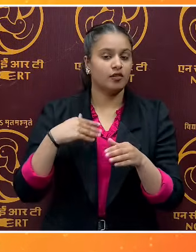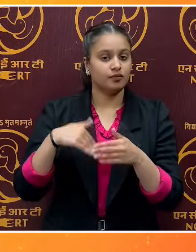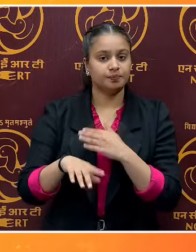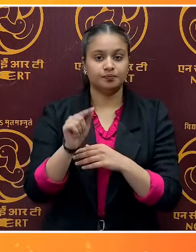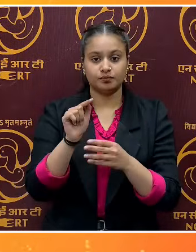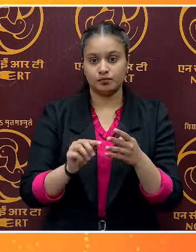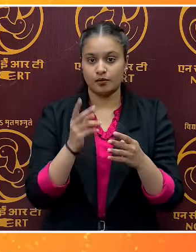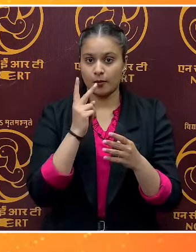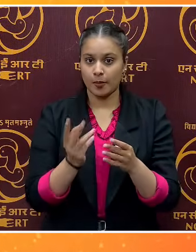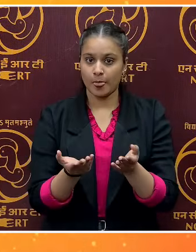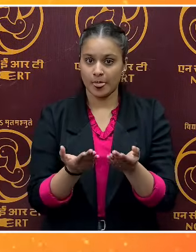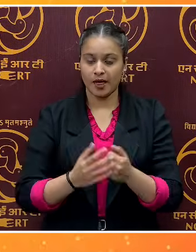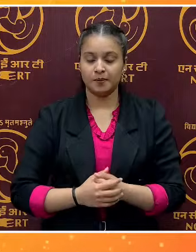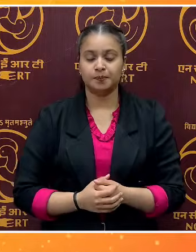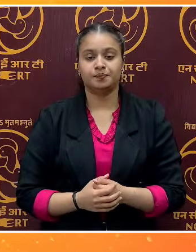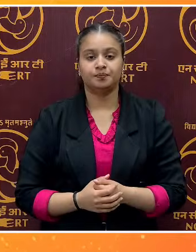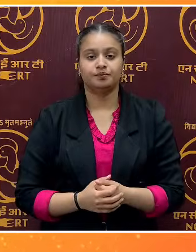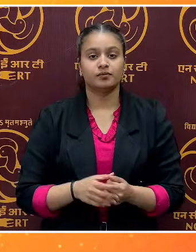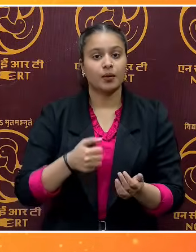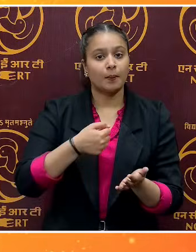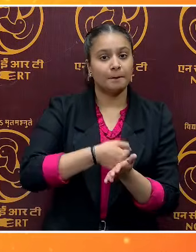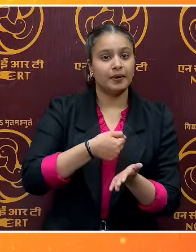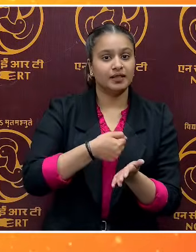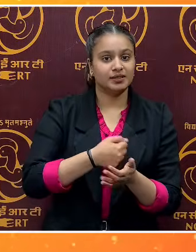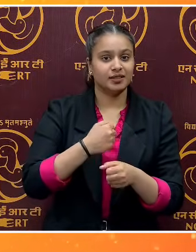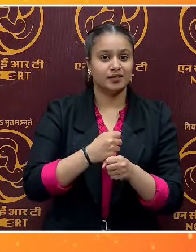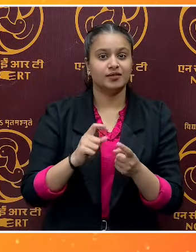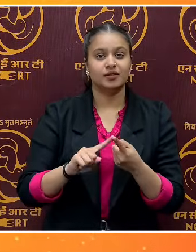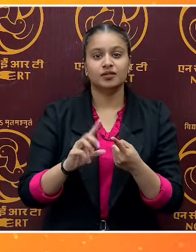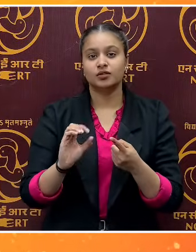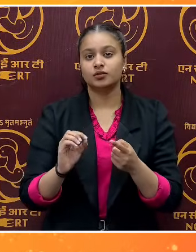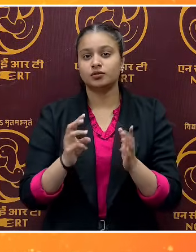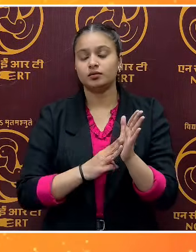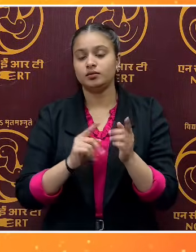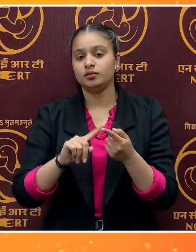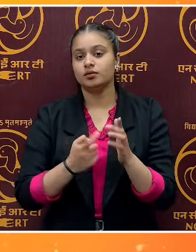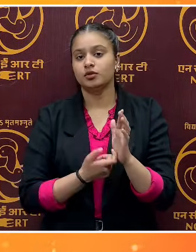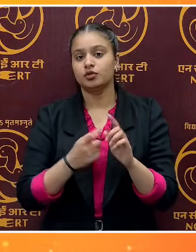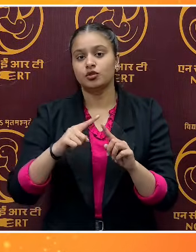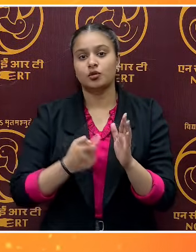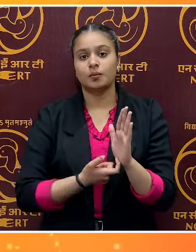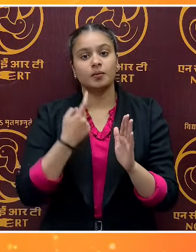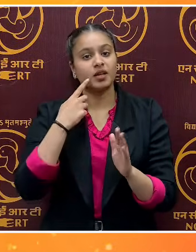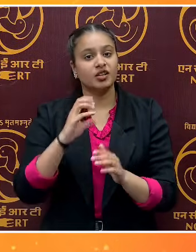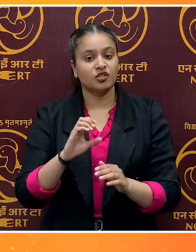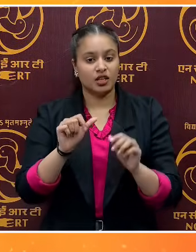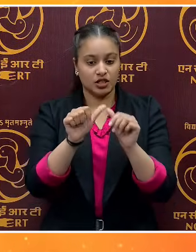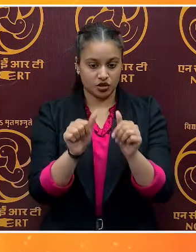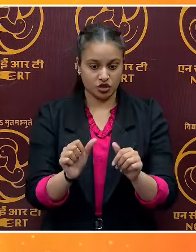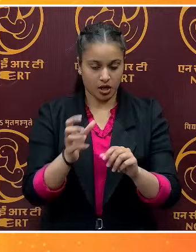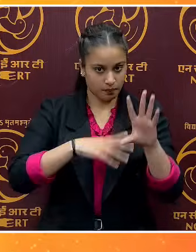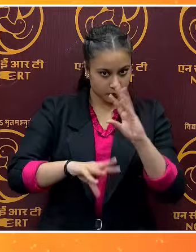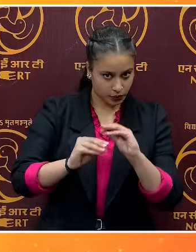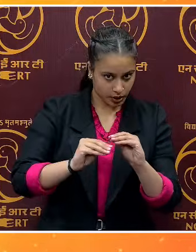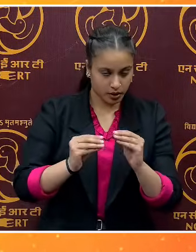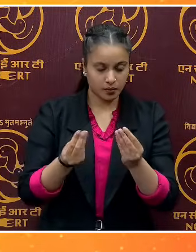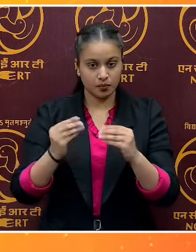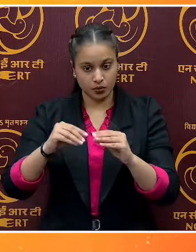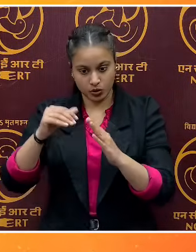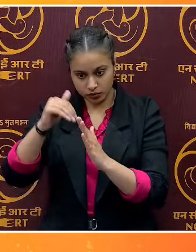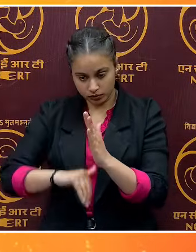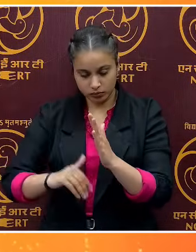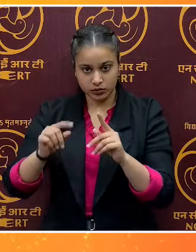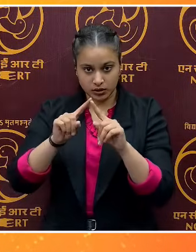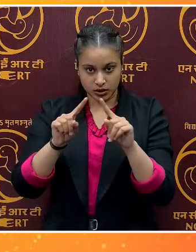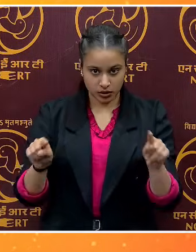objectives? That is to construct basic geometric shapes like squares and rectangles, to explore and learn breaking rectangle